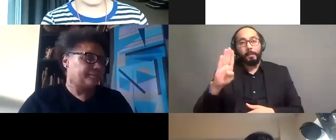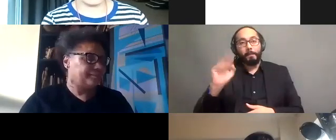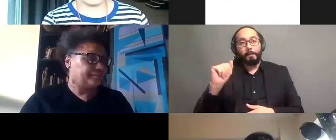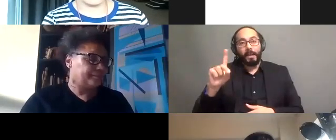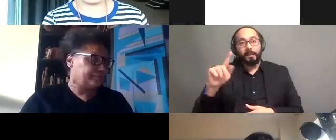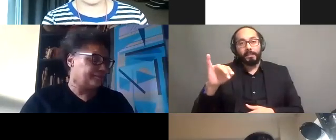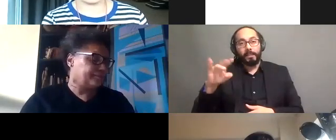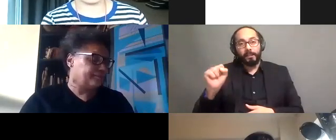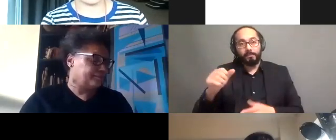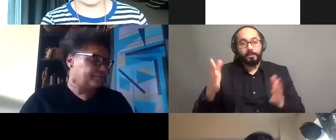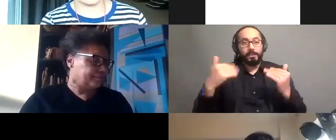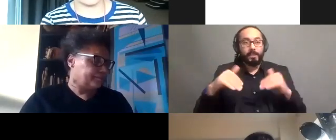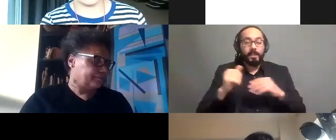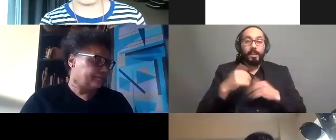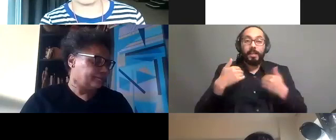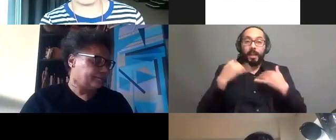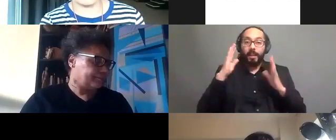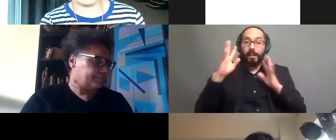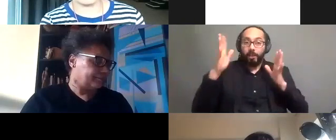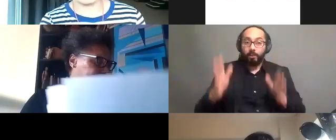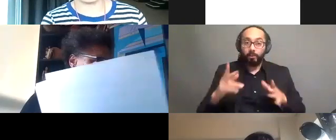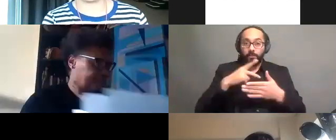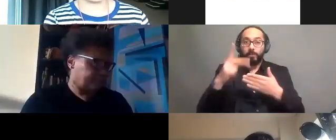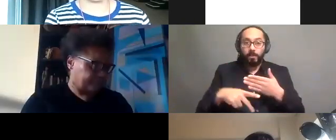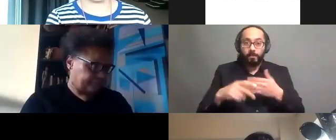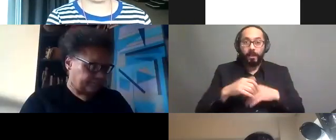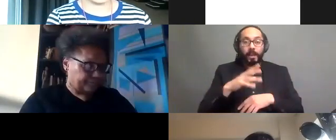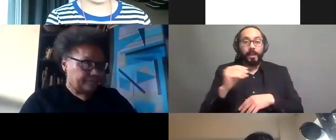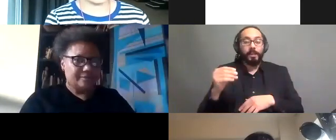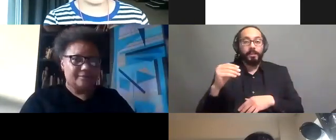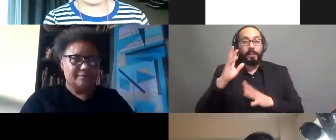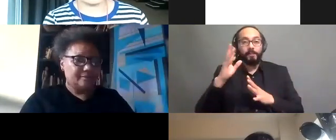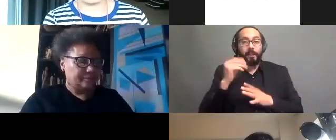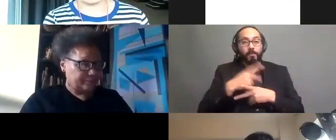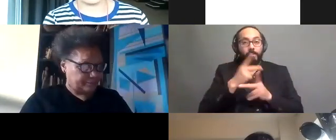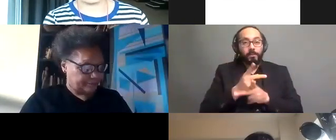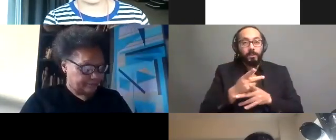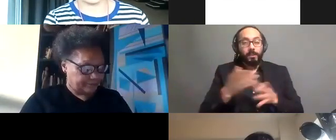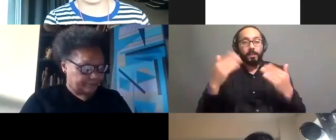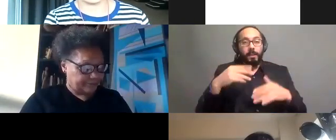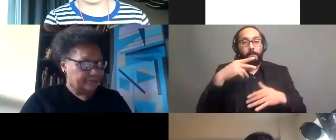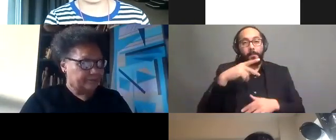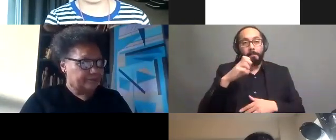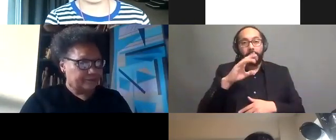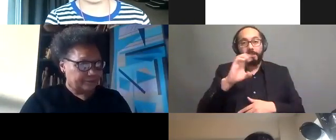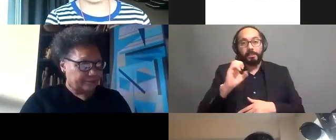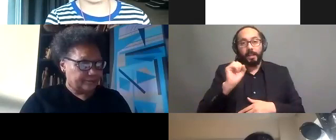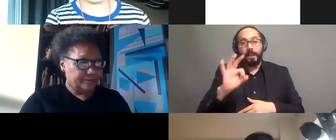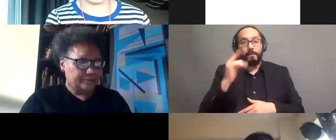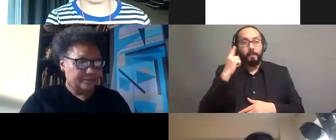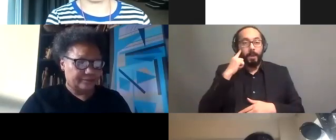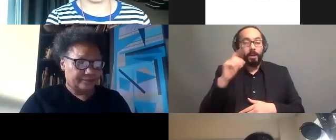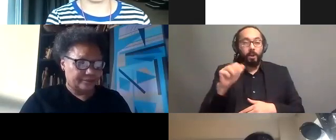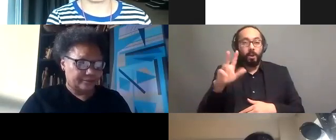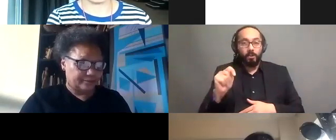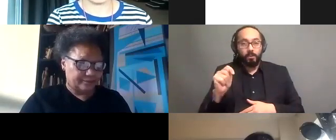Innovators Program in Arts Administration and Producing, Peace of Mind Arts, Dance Immersion's Legacy Leaders Program,